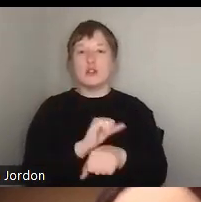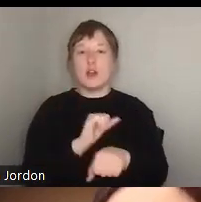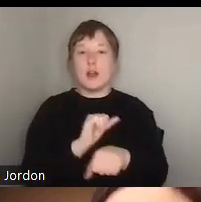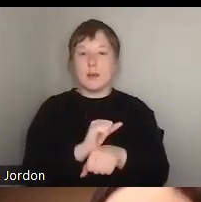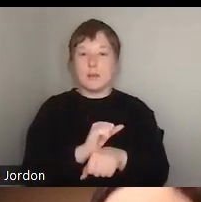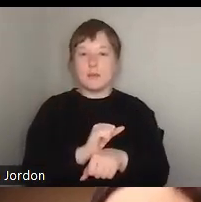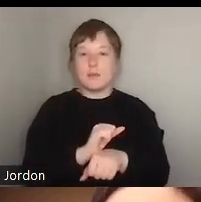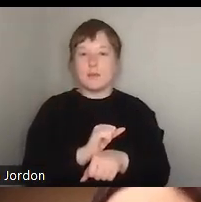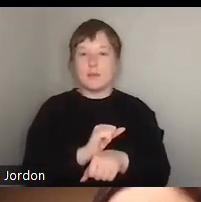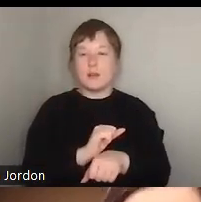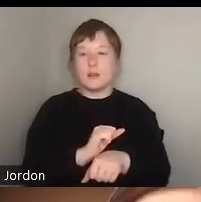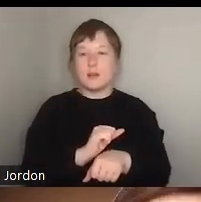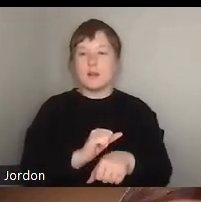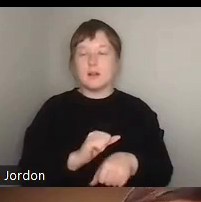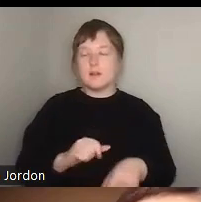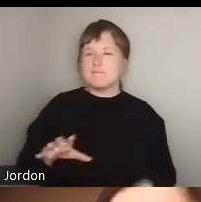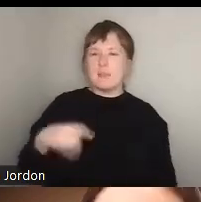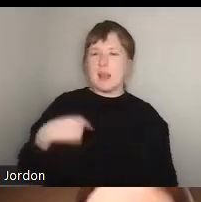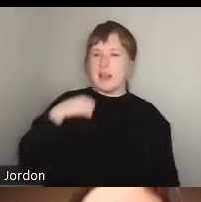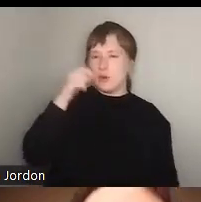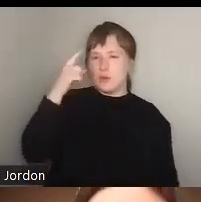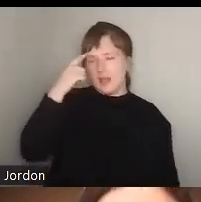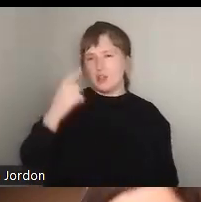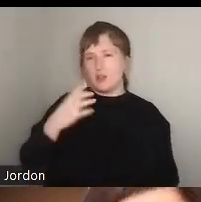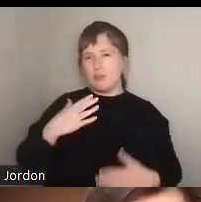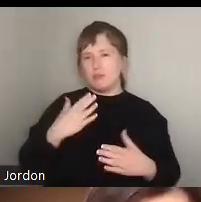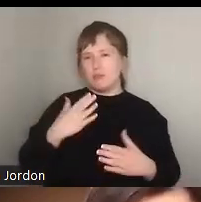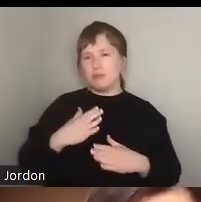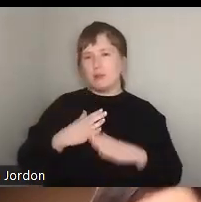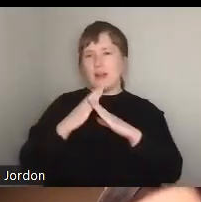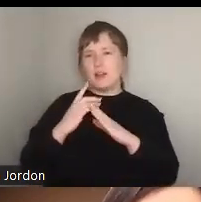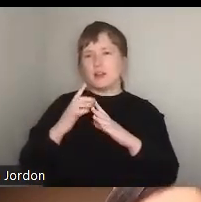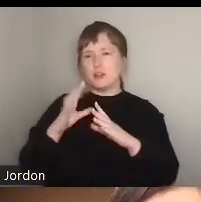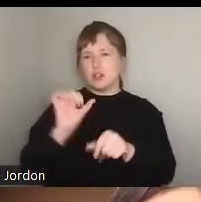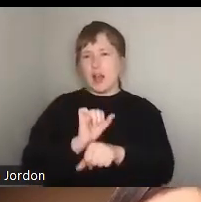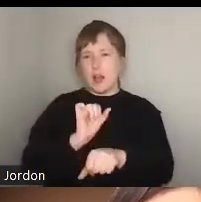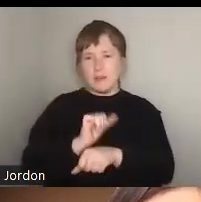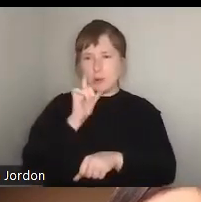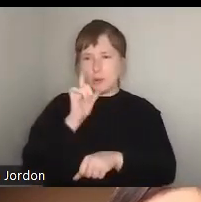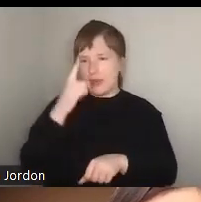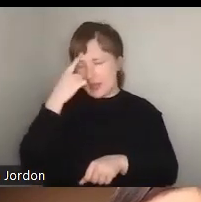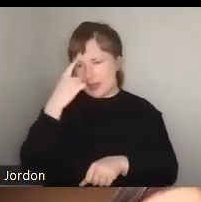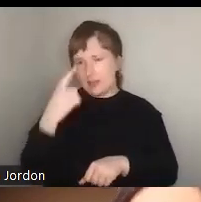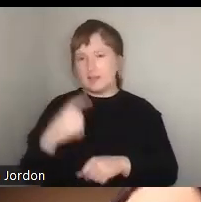It really should not. I feel like that would it's like a form of discrimination.